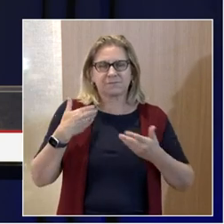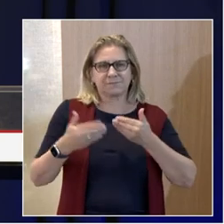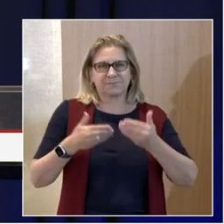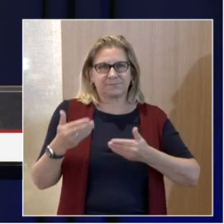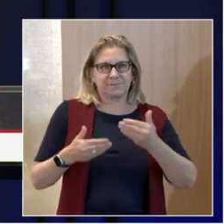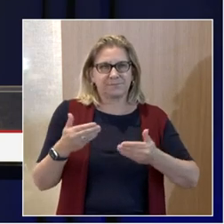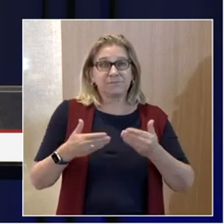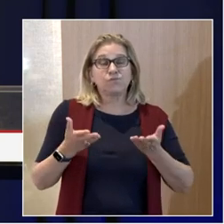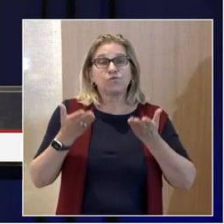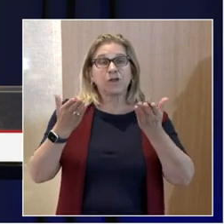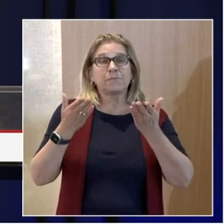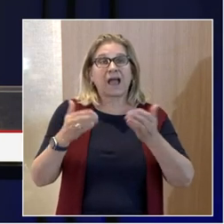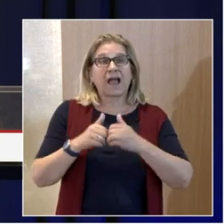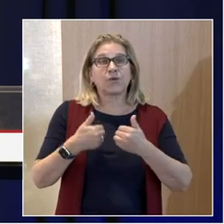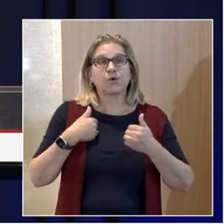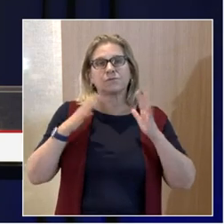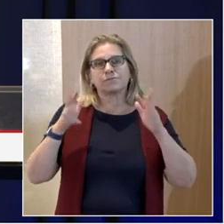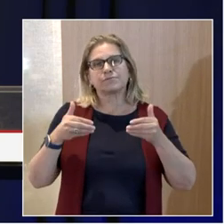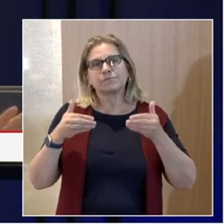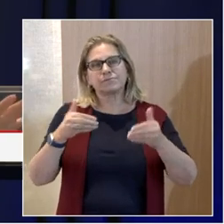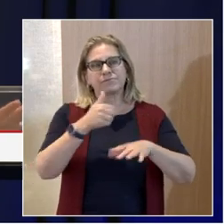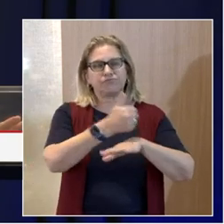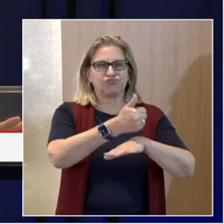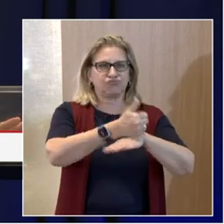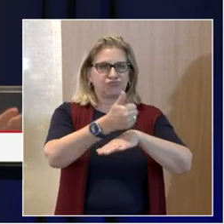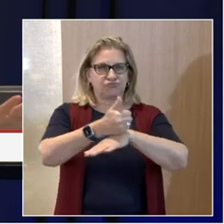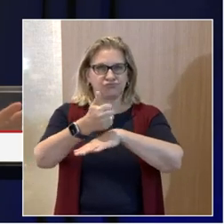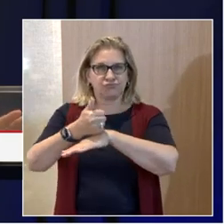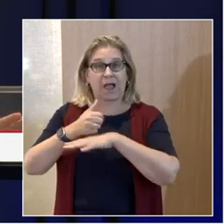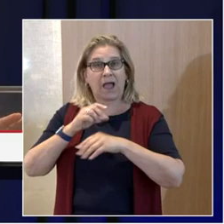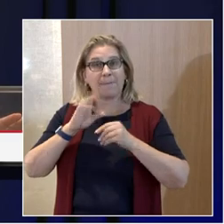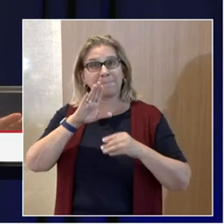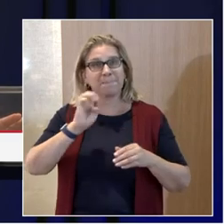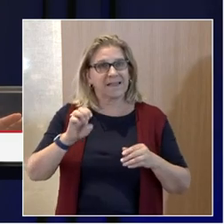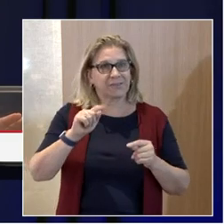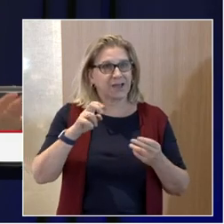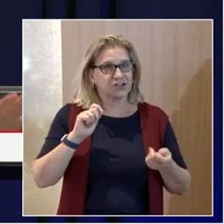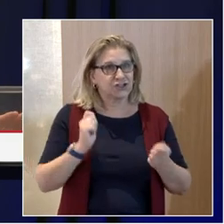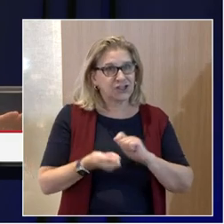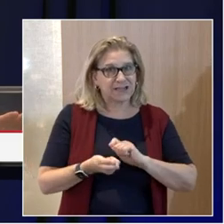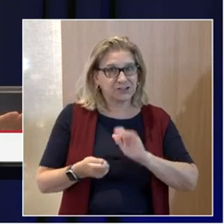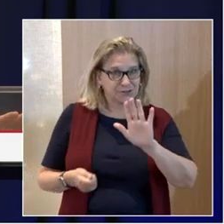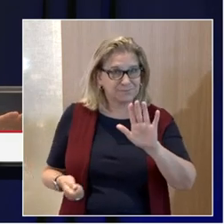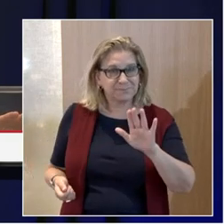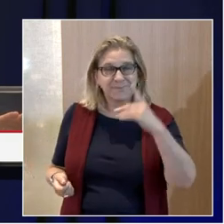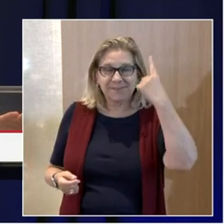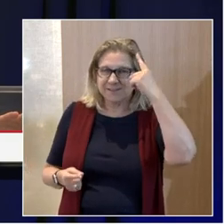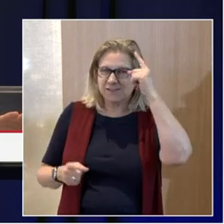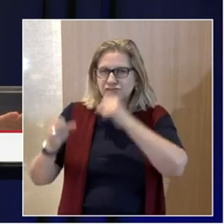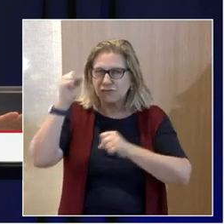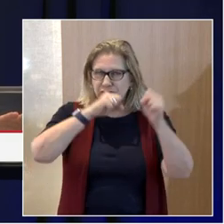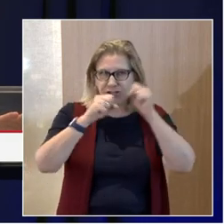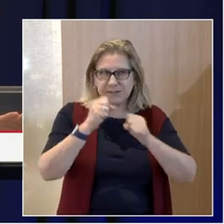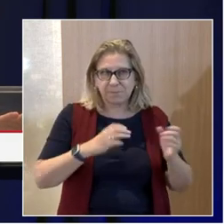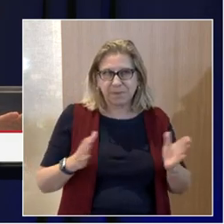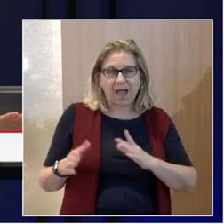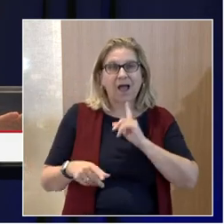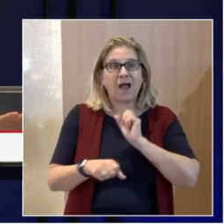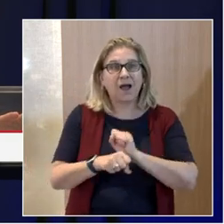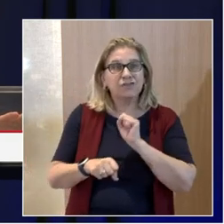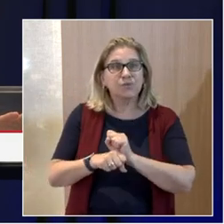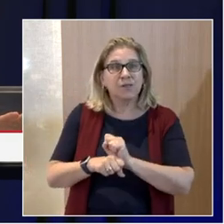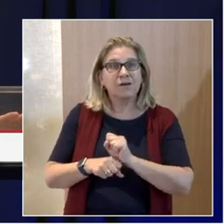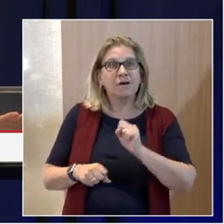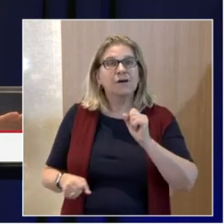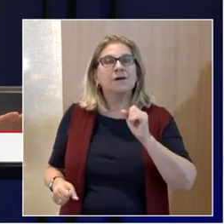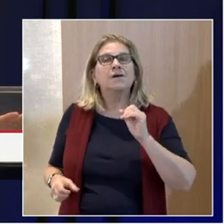this change. Consider this a strategic plan with tactical next steps. The results are